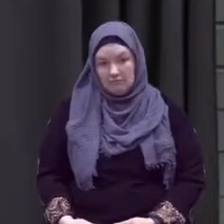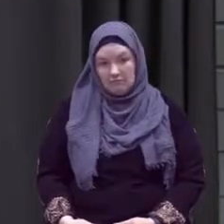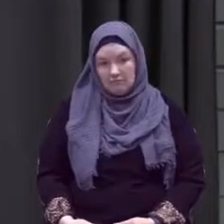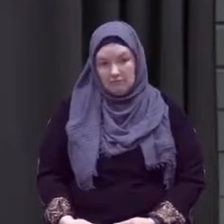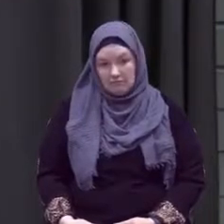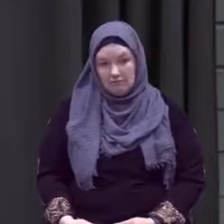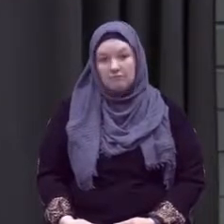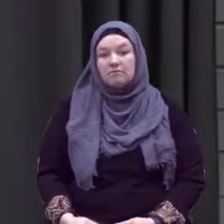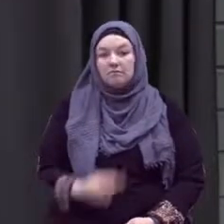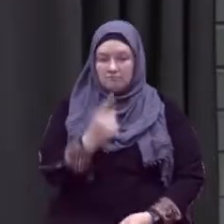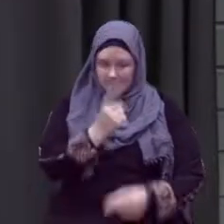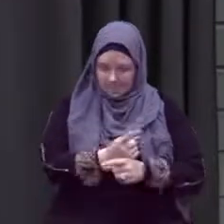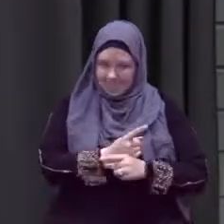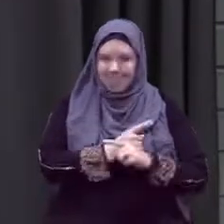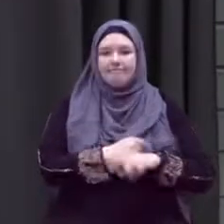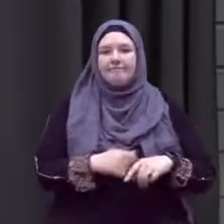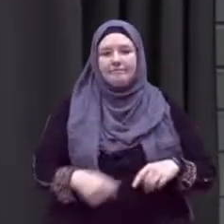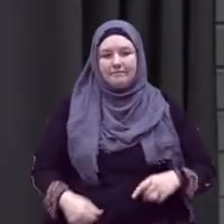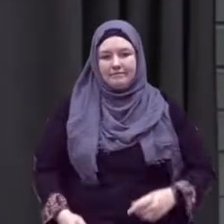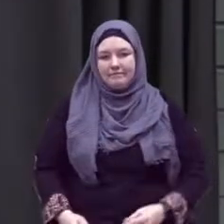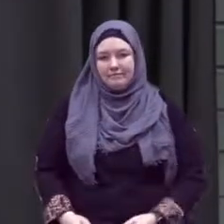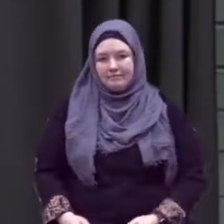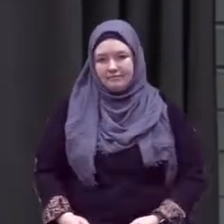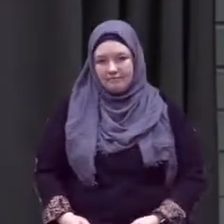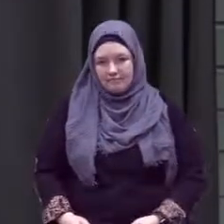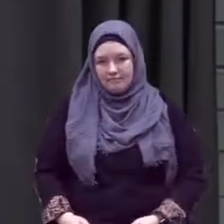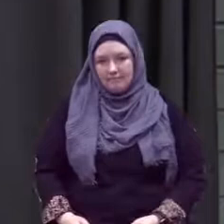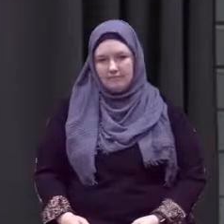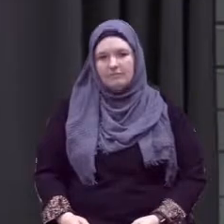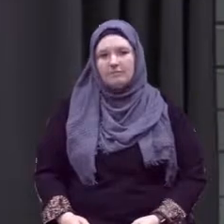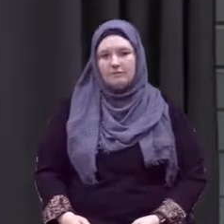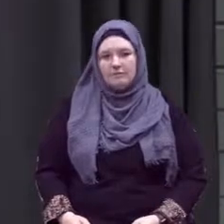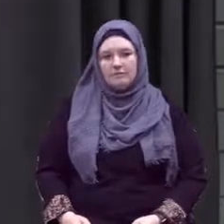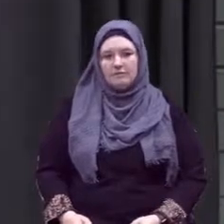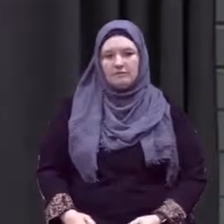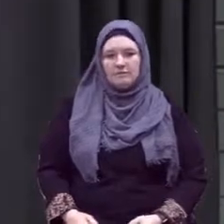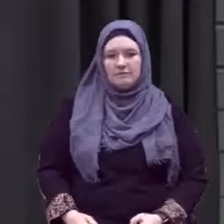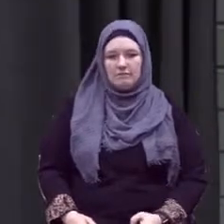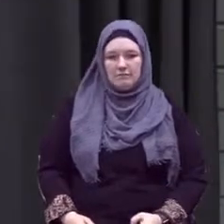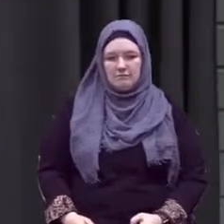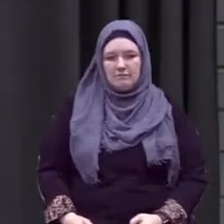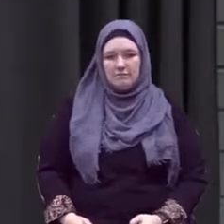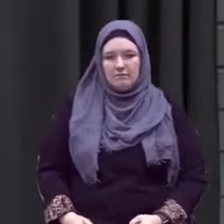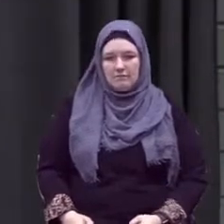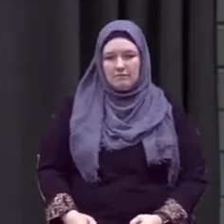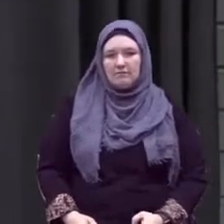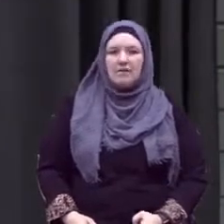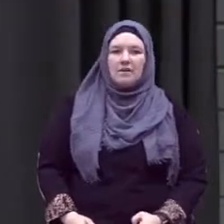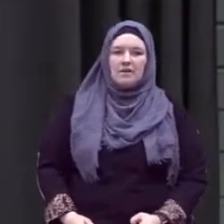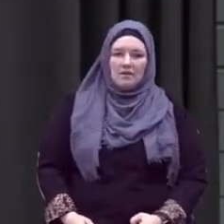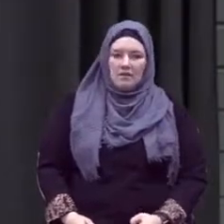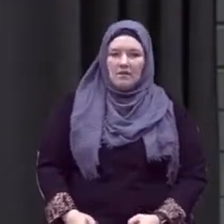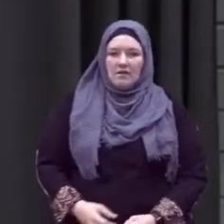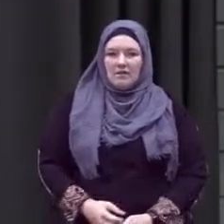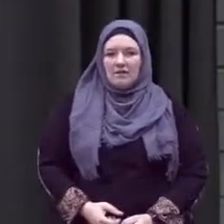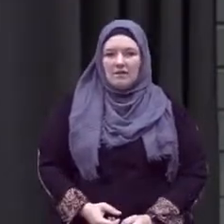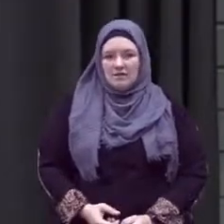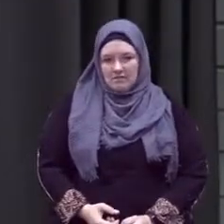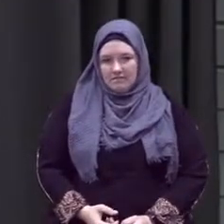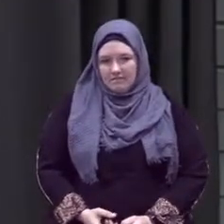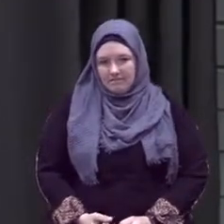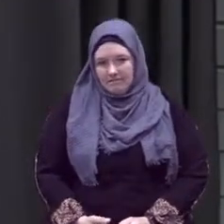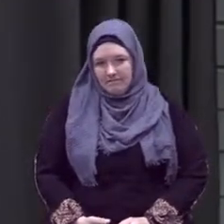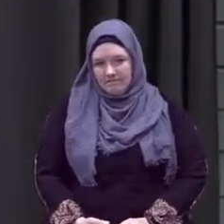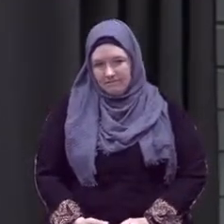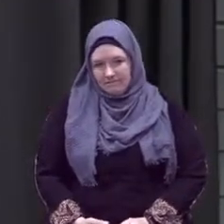Definitely, nobody should be mistaken by saying, so I can sin the next year. That's not what it means.